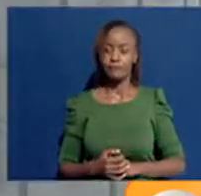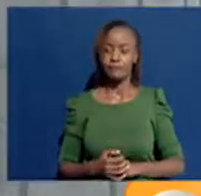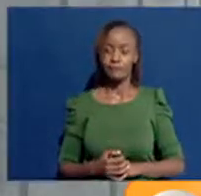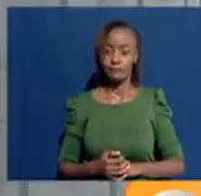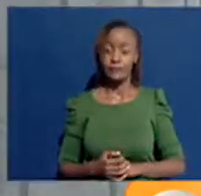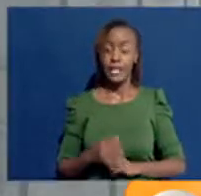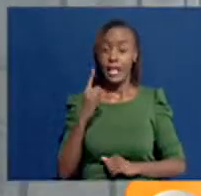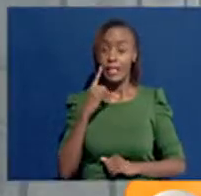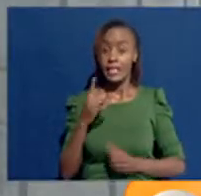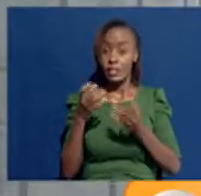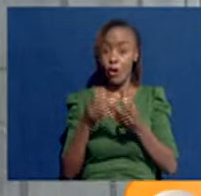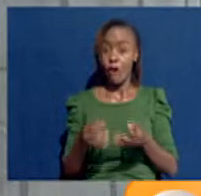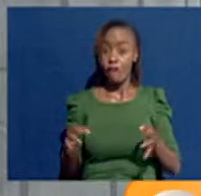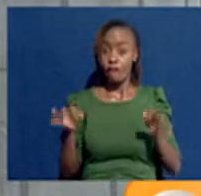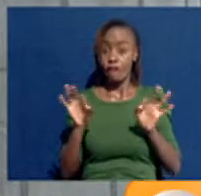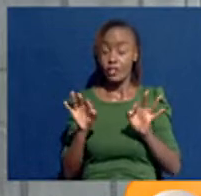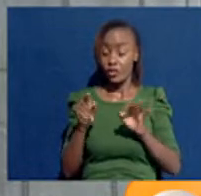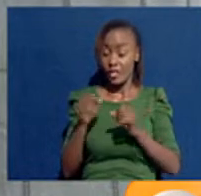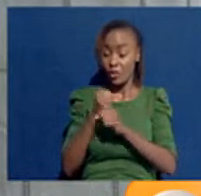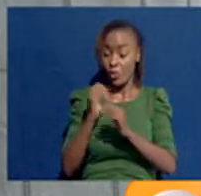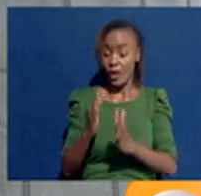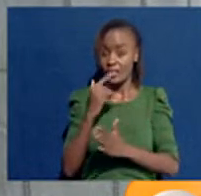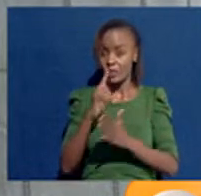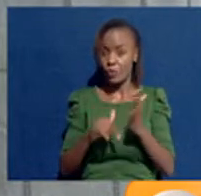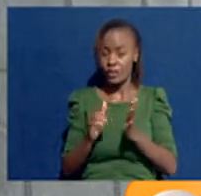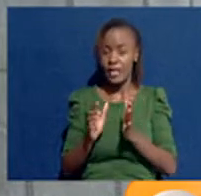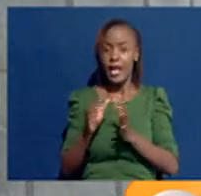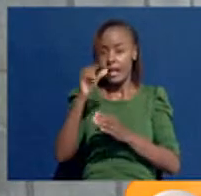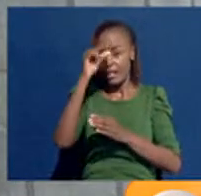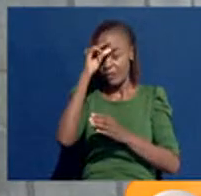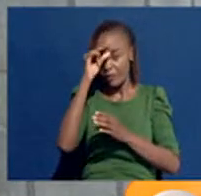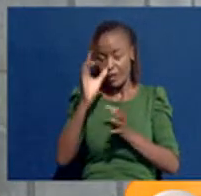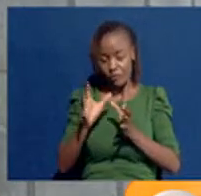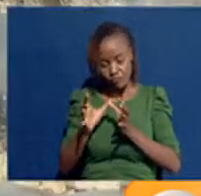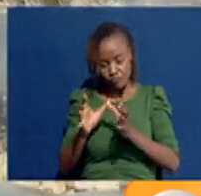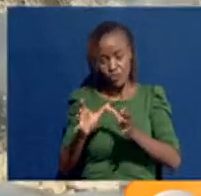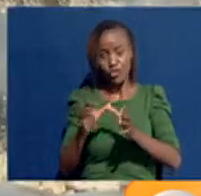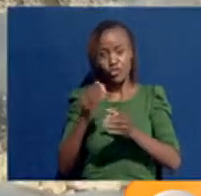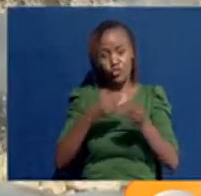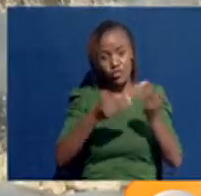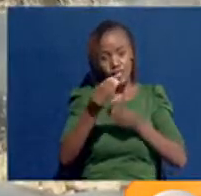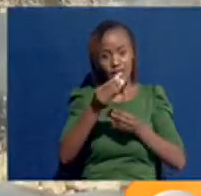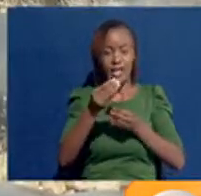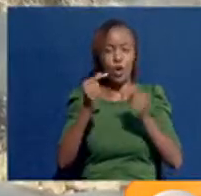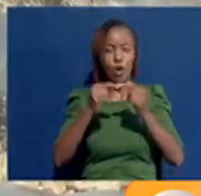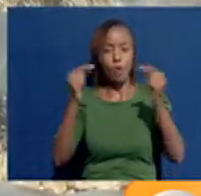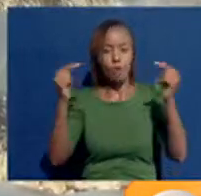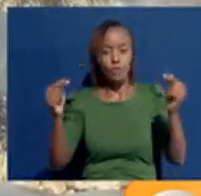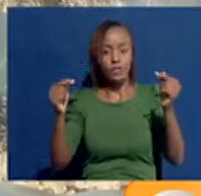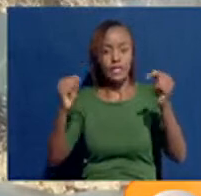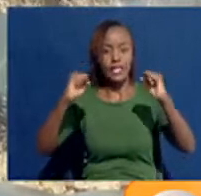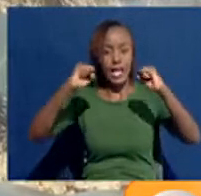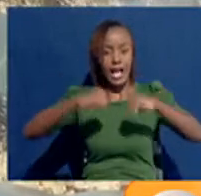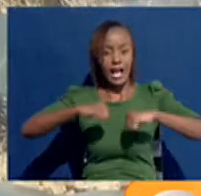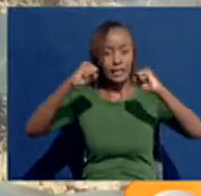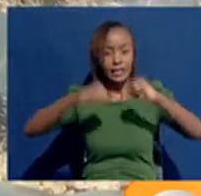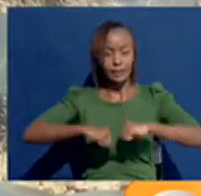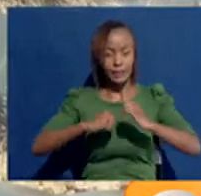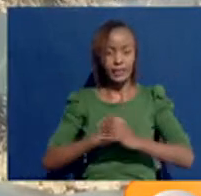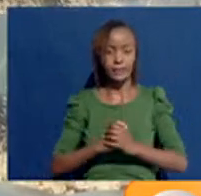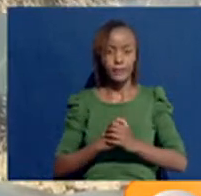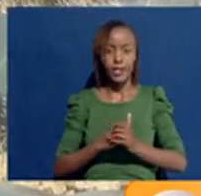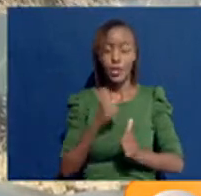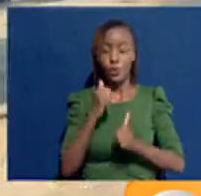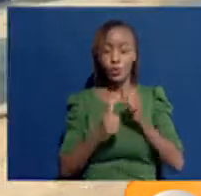The officials stating that they were pushed by the government to sell, contrary to the contractual agreement